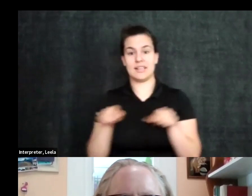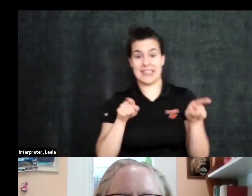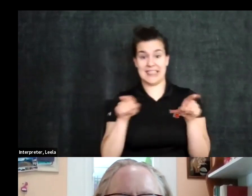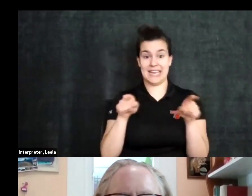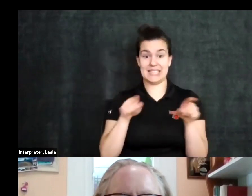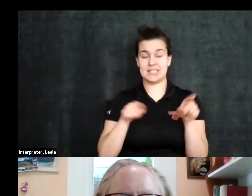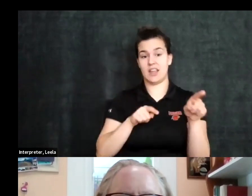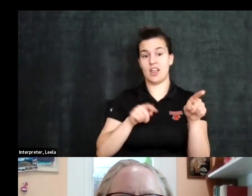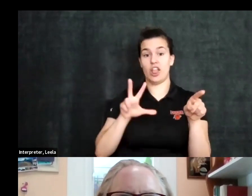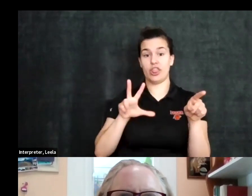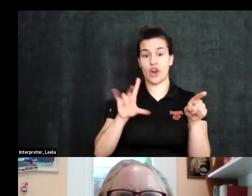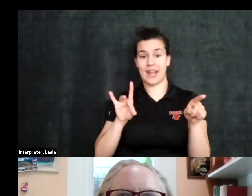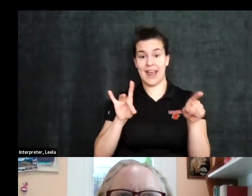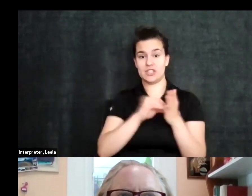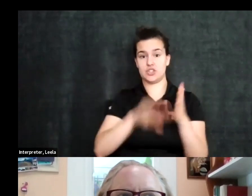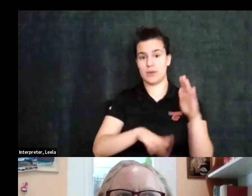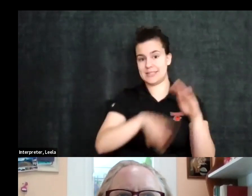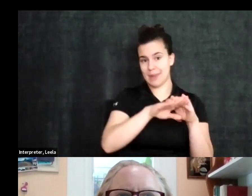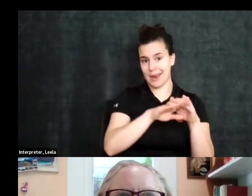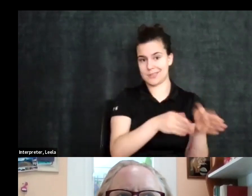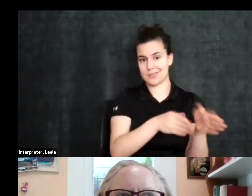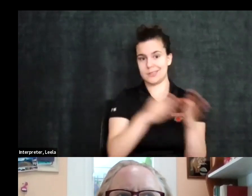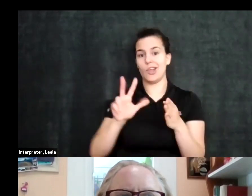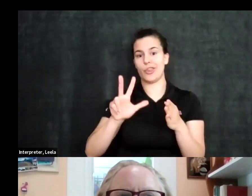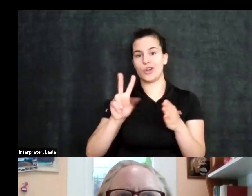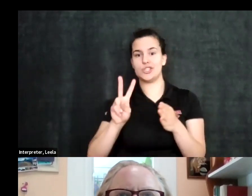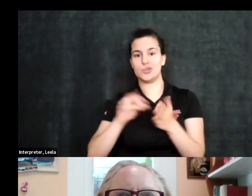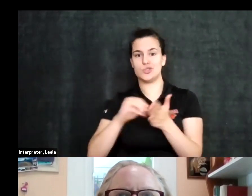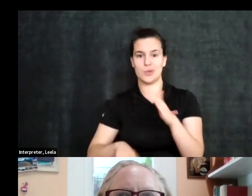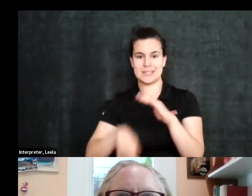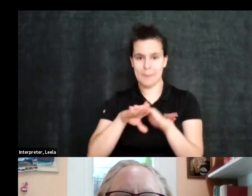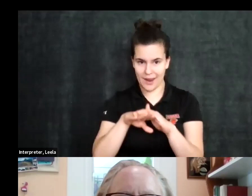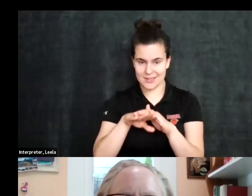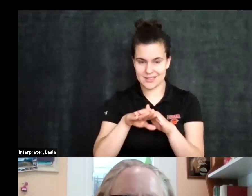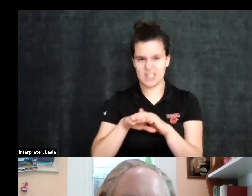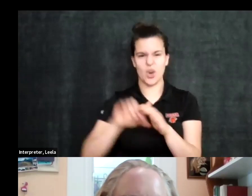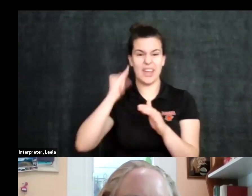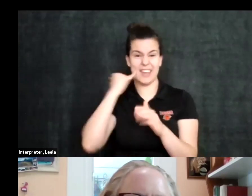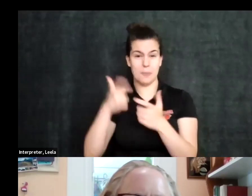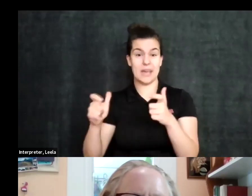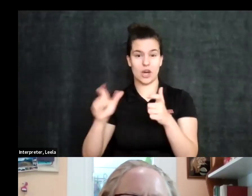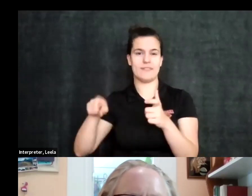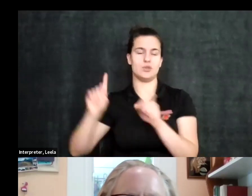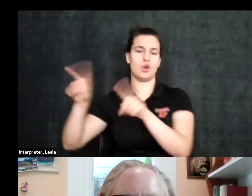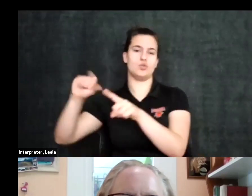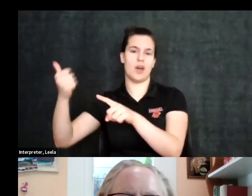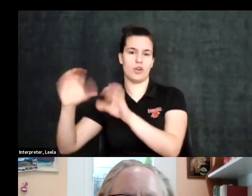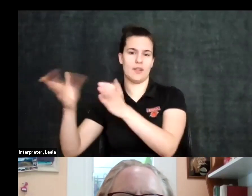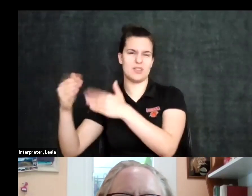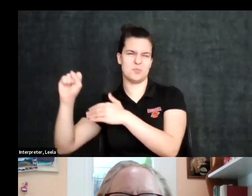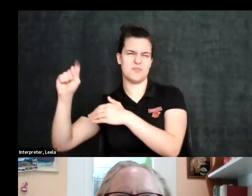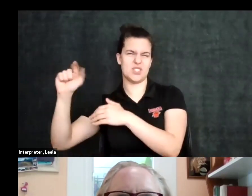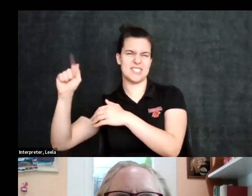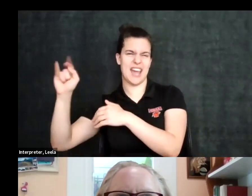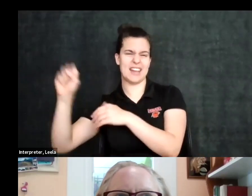other one is 32. So you can see that our maximum class size is somewhere around 30